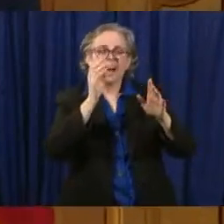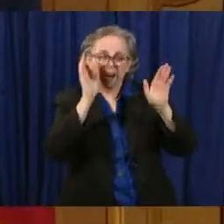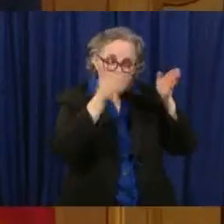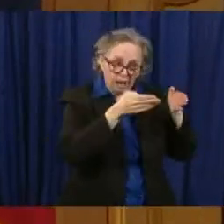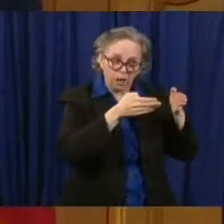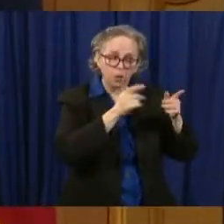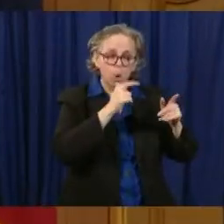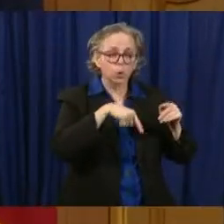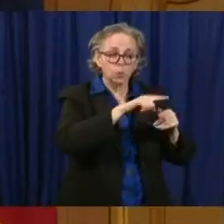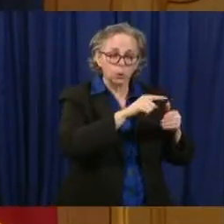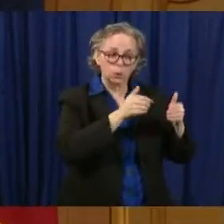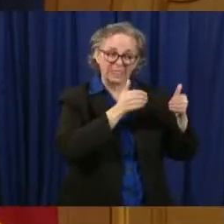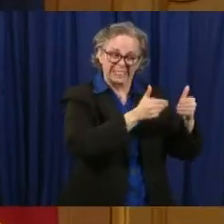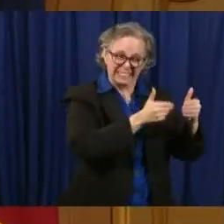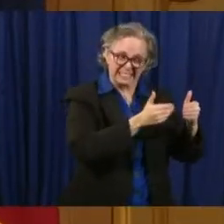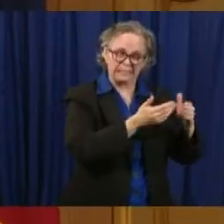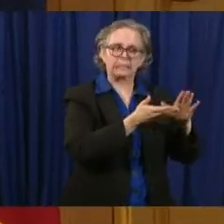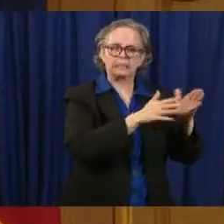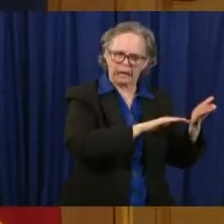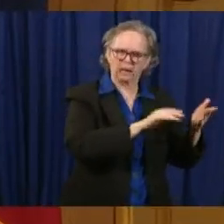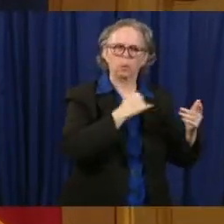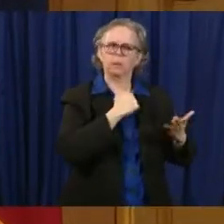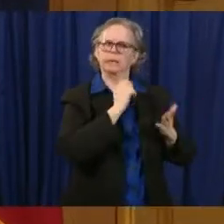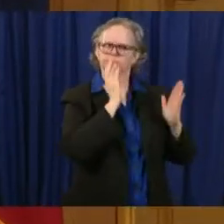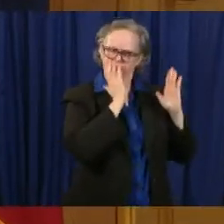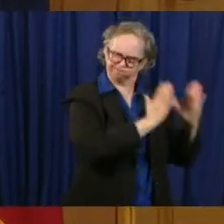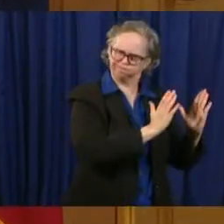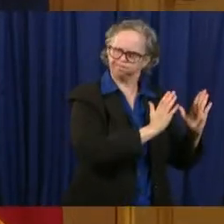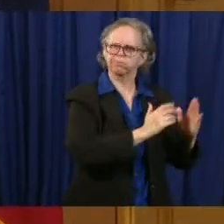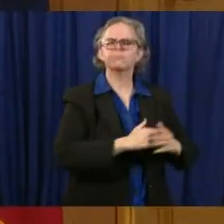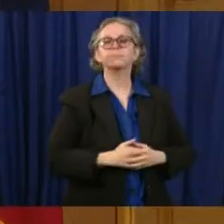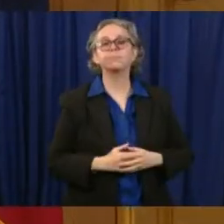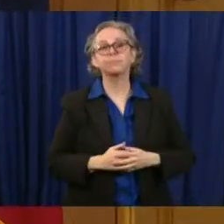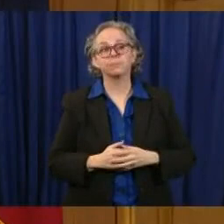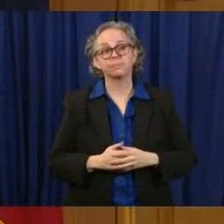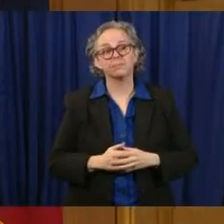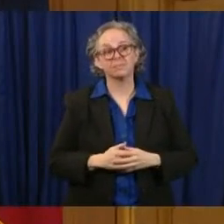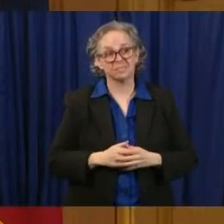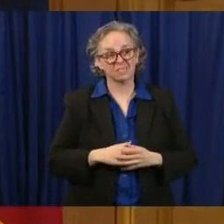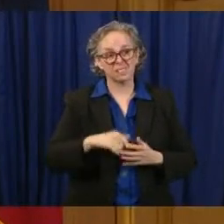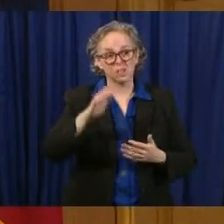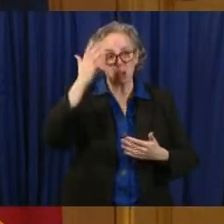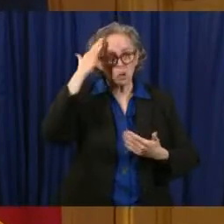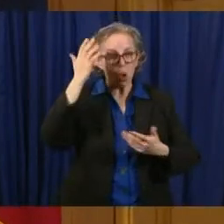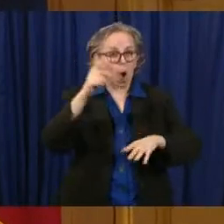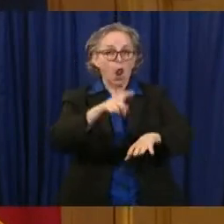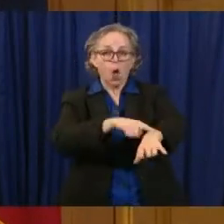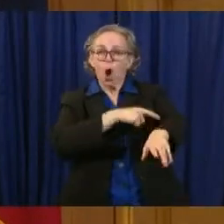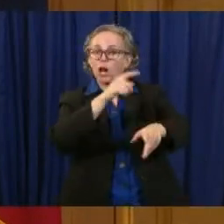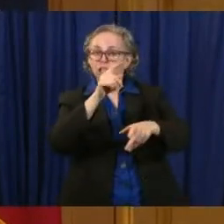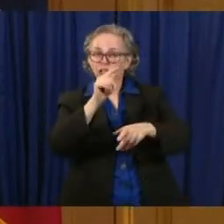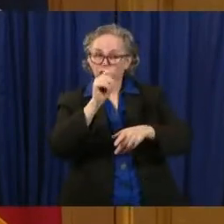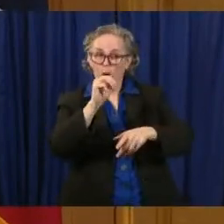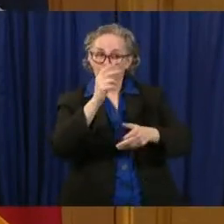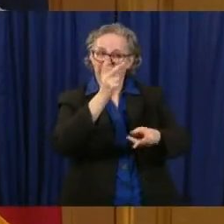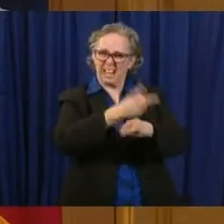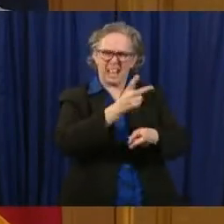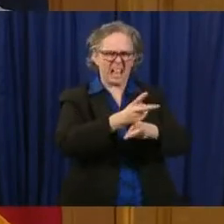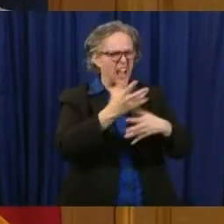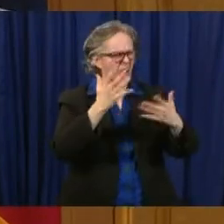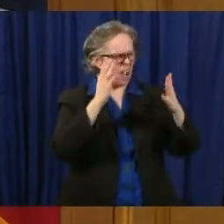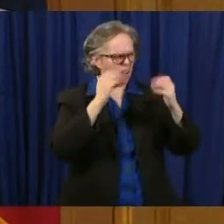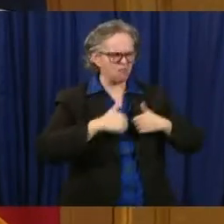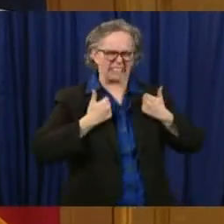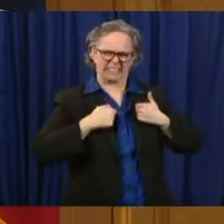We know long-term care facility residents can be extremely vulnerable to infectious disease,